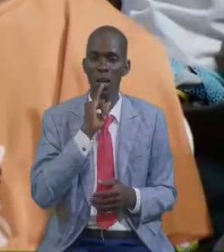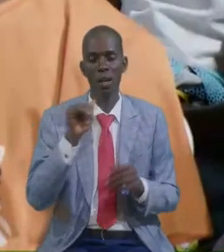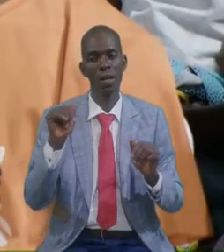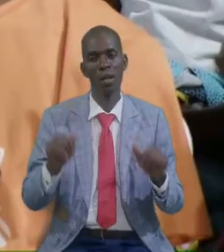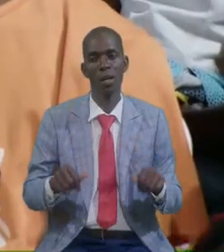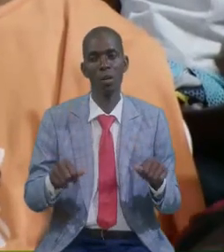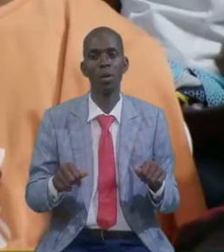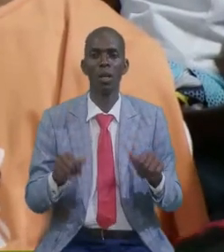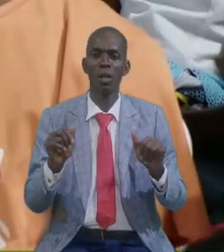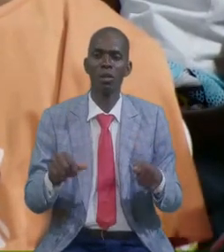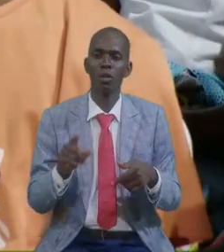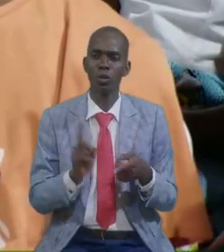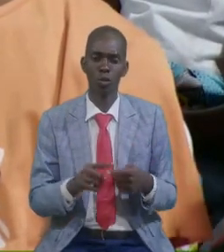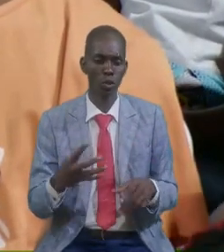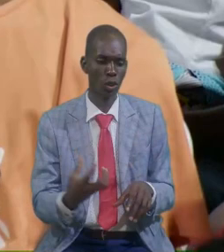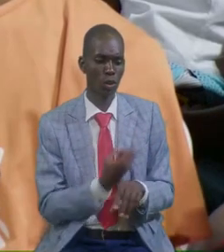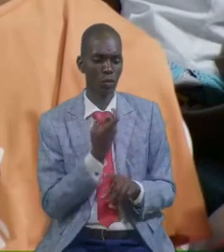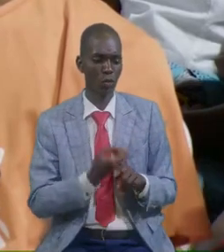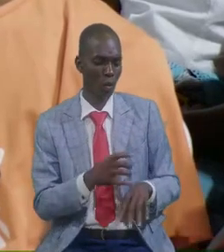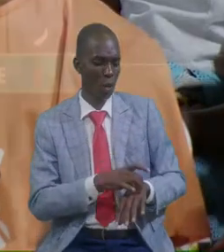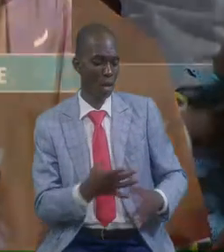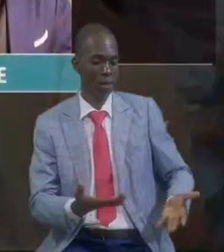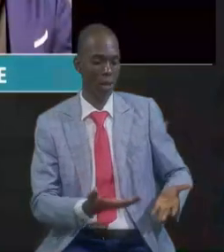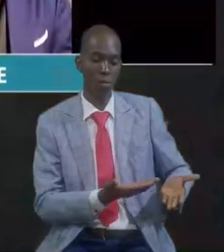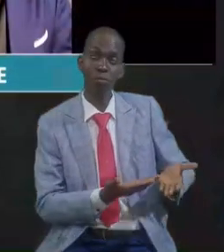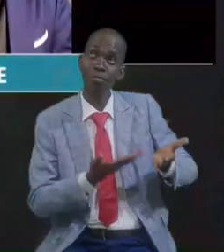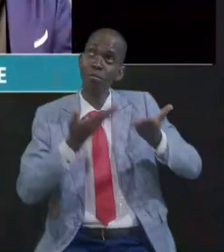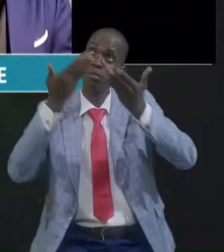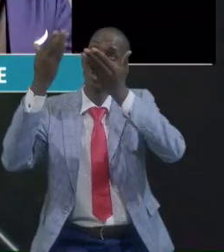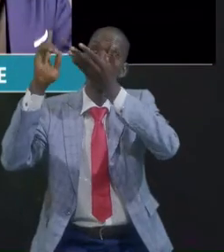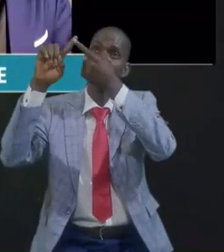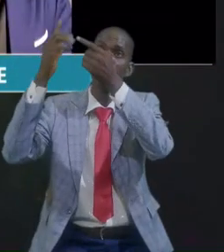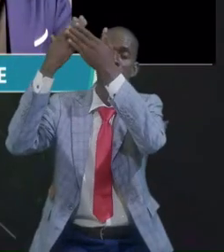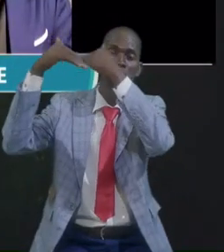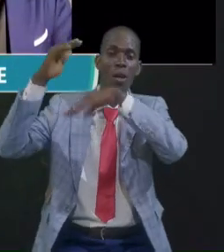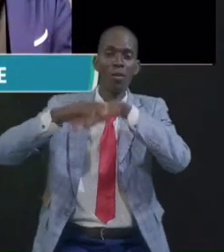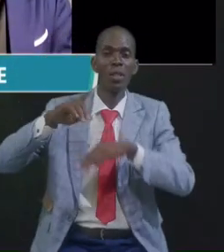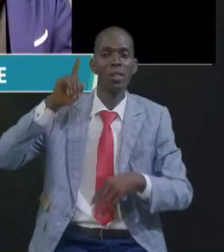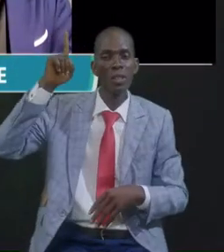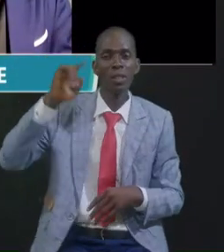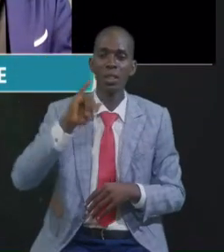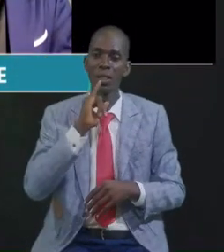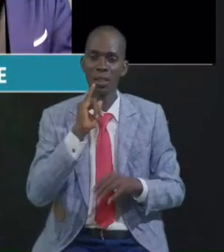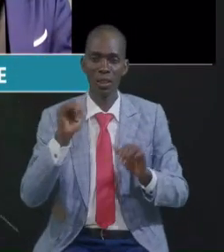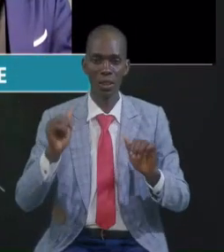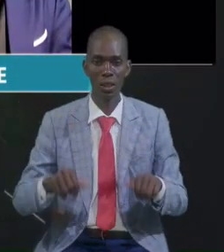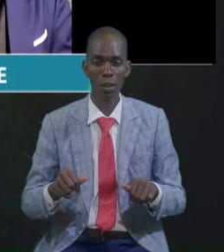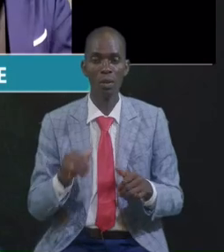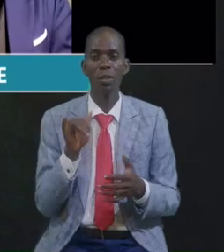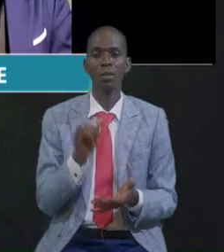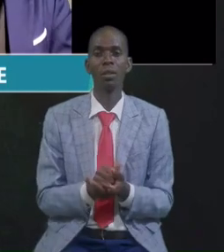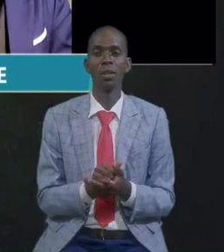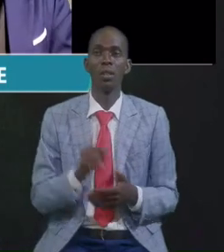able to take you from us and you get to heaven. He is able. Wherefore, he